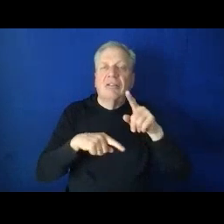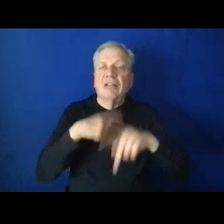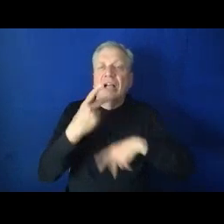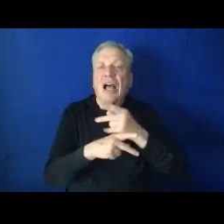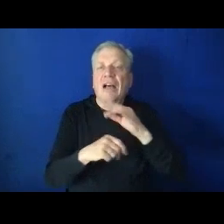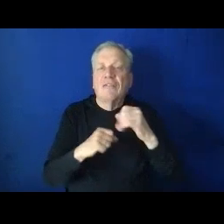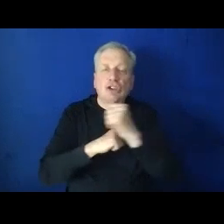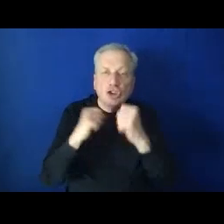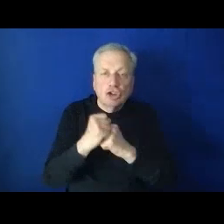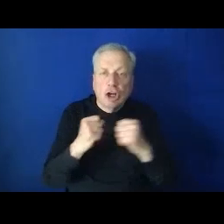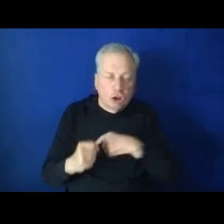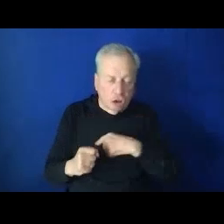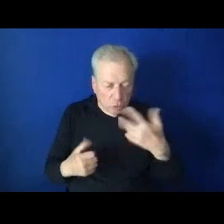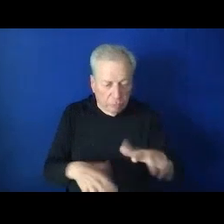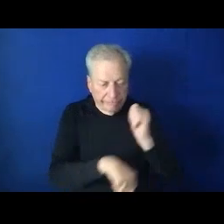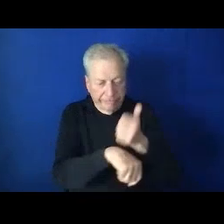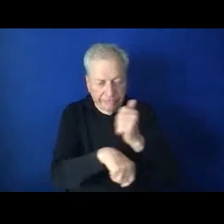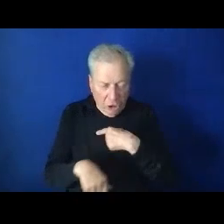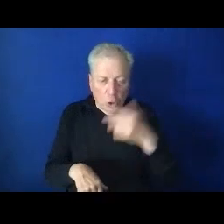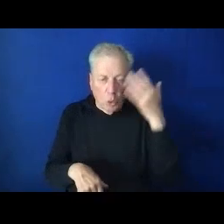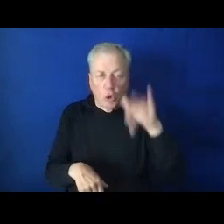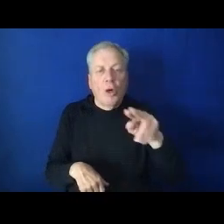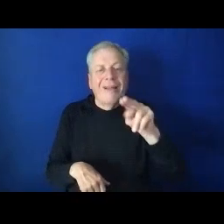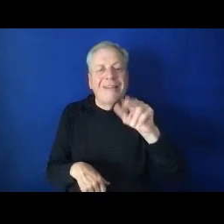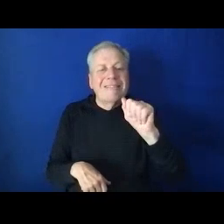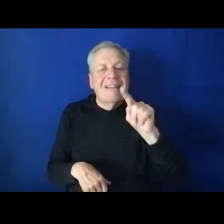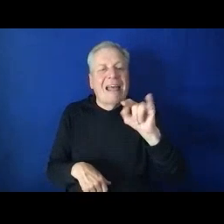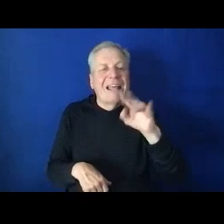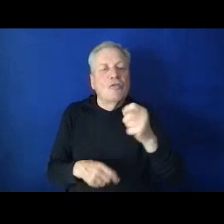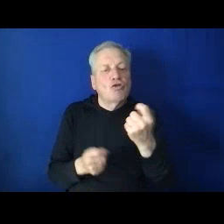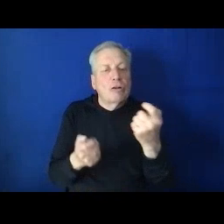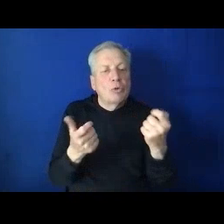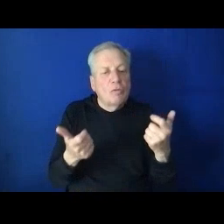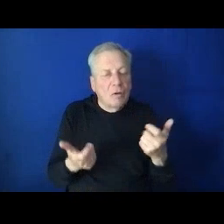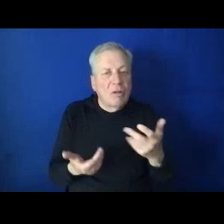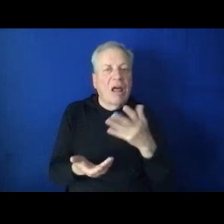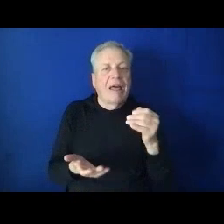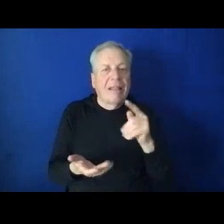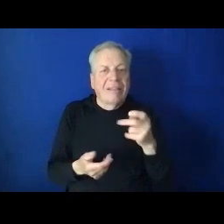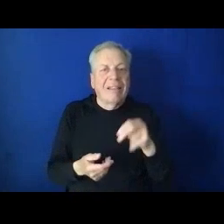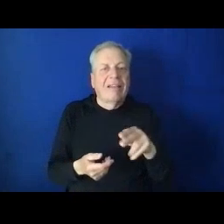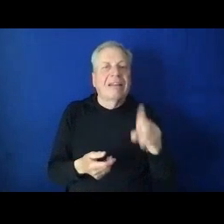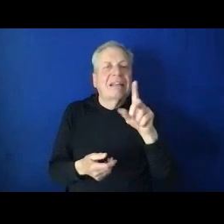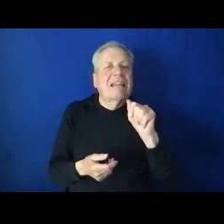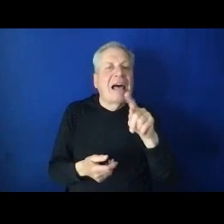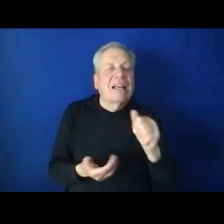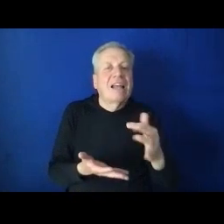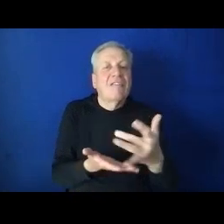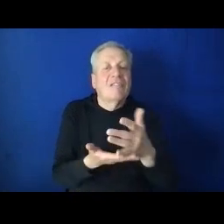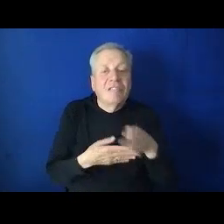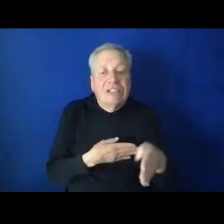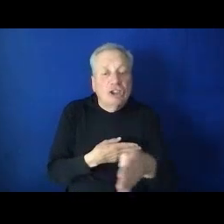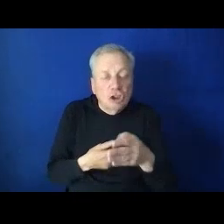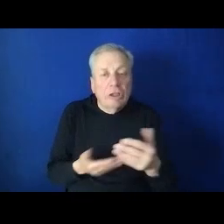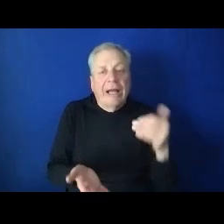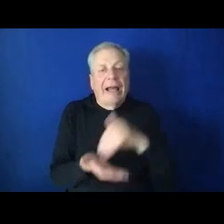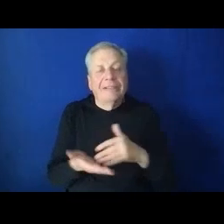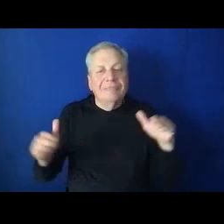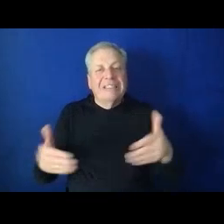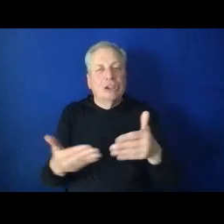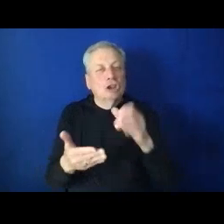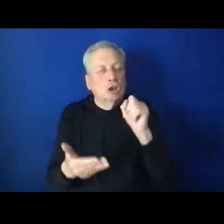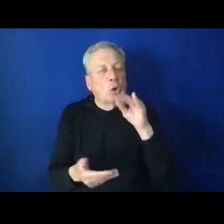that we put in place. We also do non-native removals using rotenone, and then native fish reintroductions. So this is kind